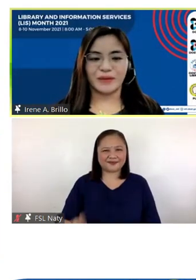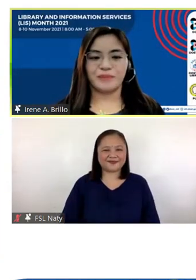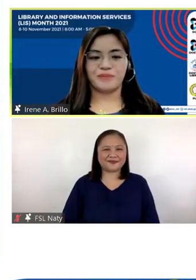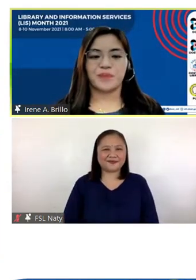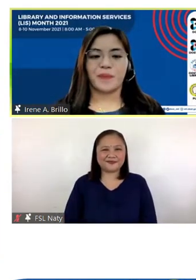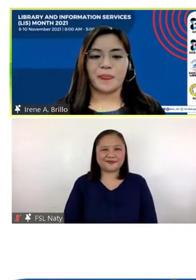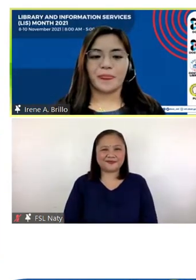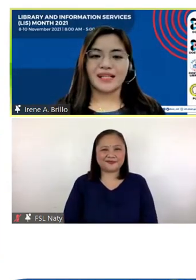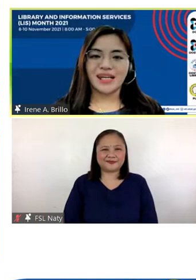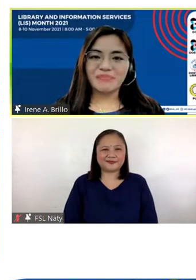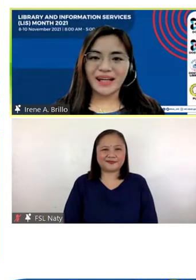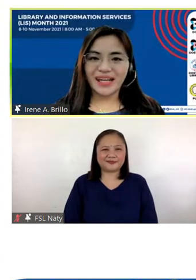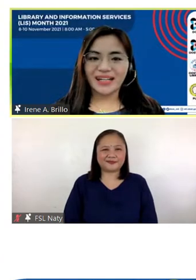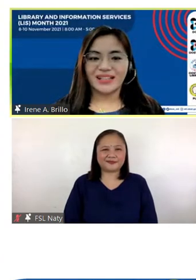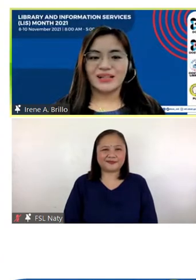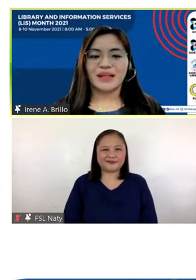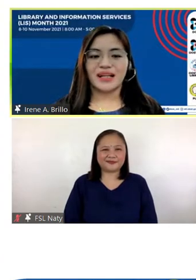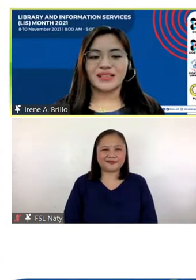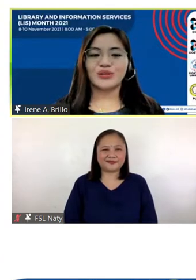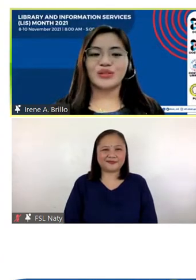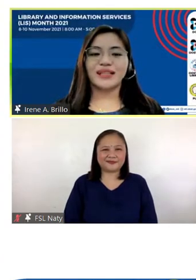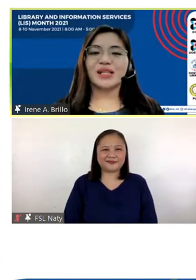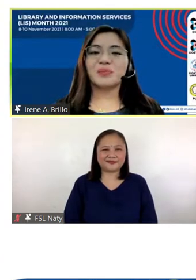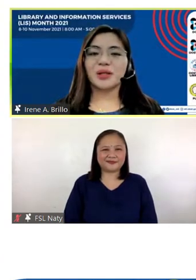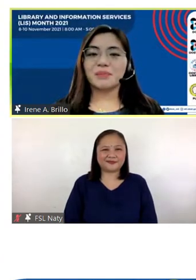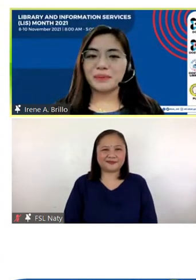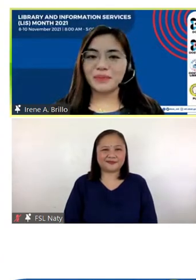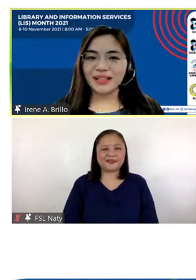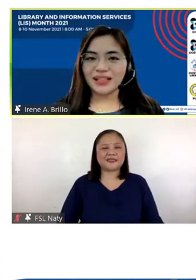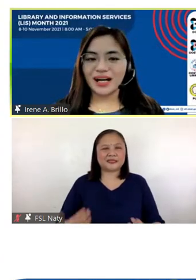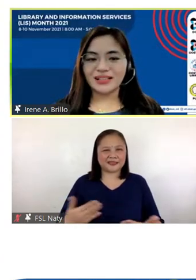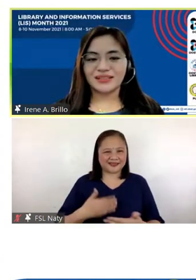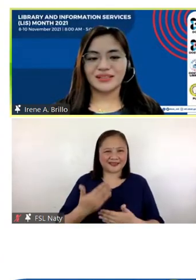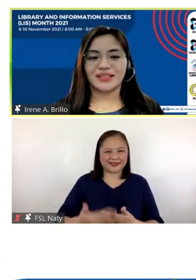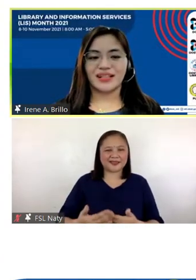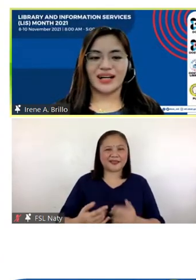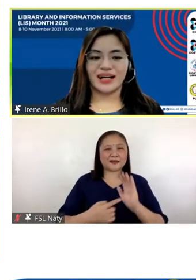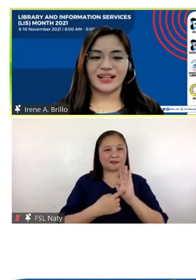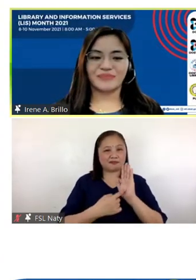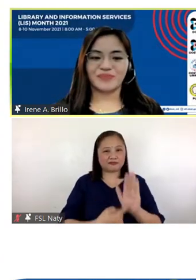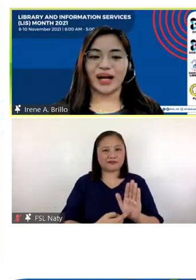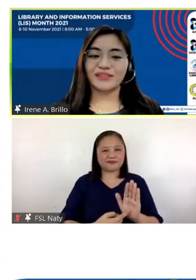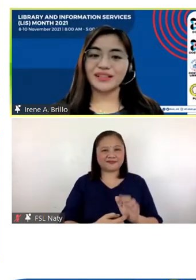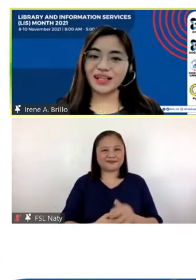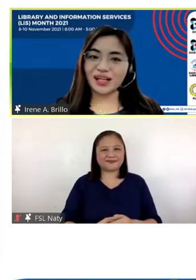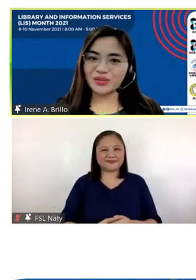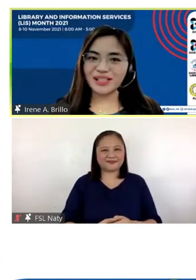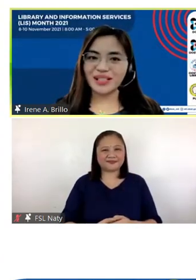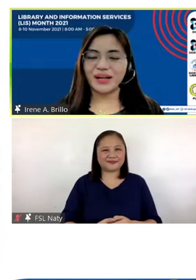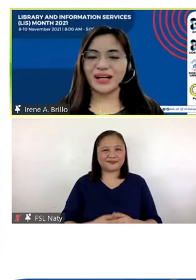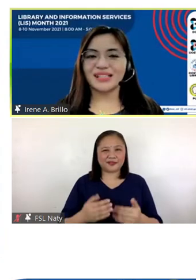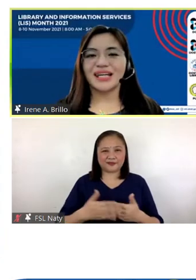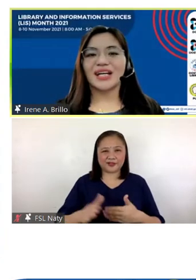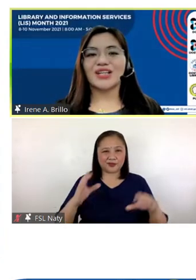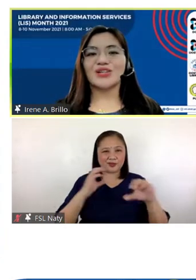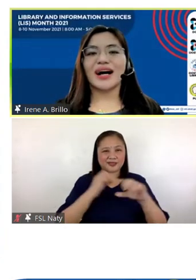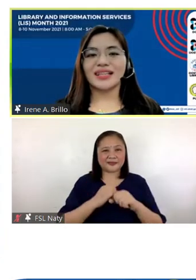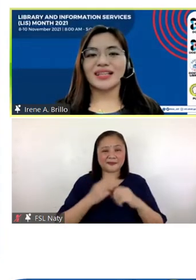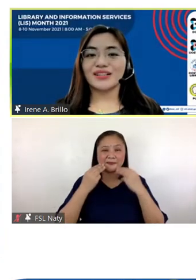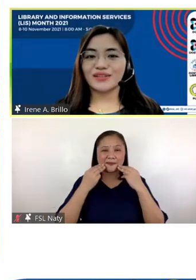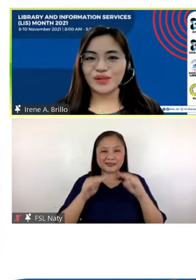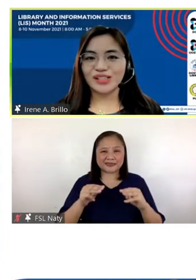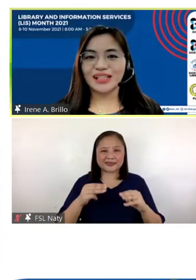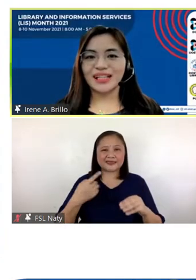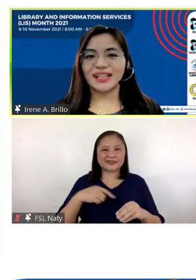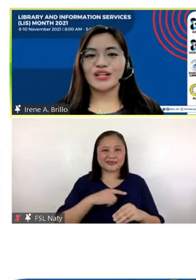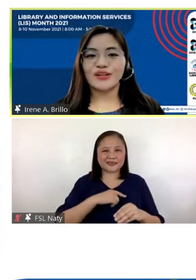2021. At syempre, doon na din po ipapakita after the closing remarks, yung